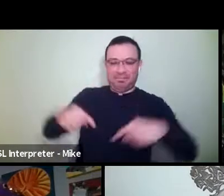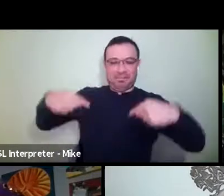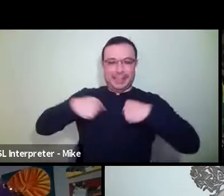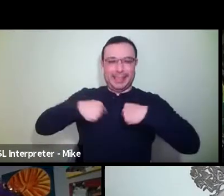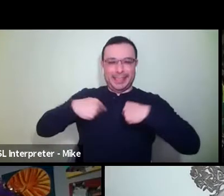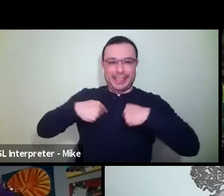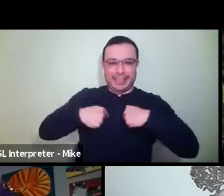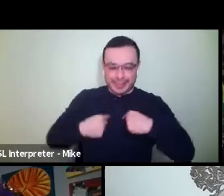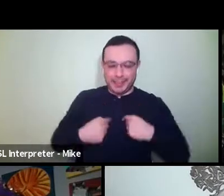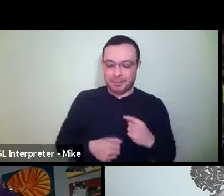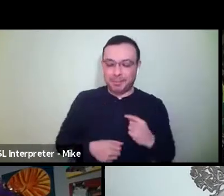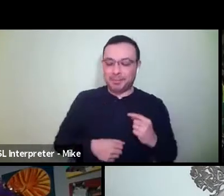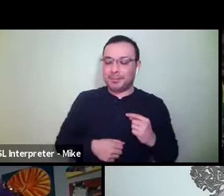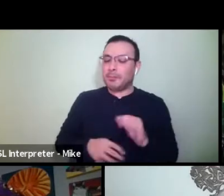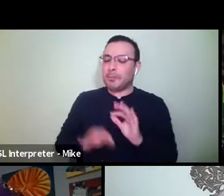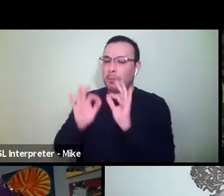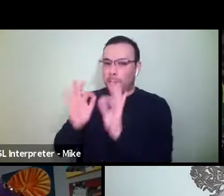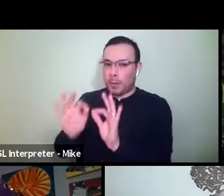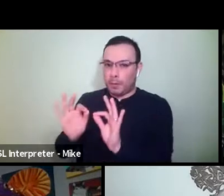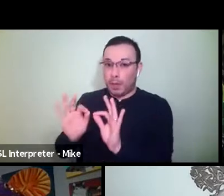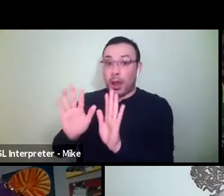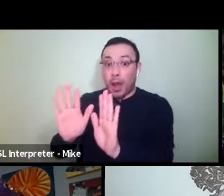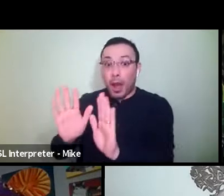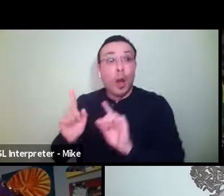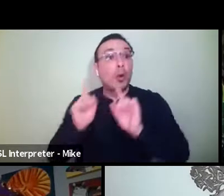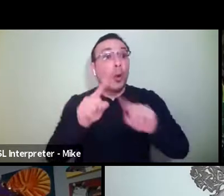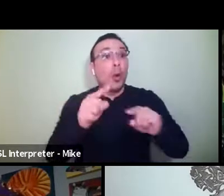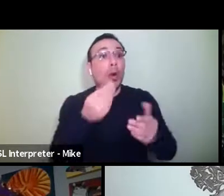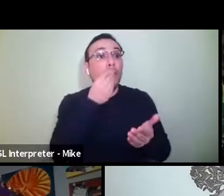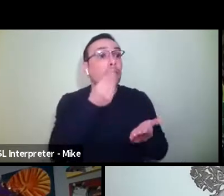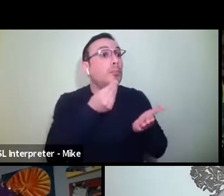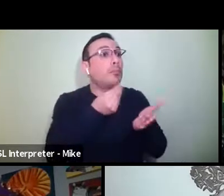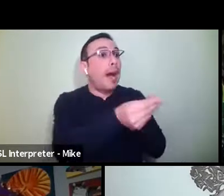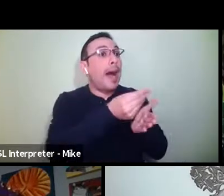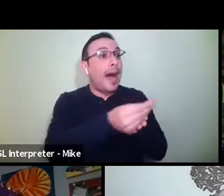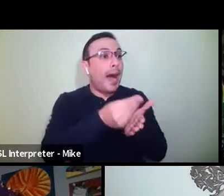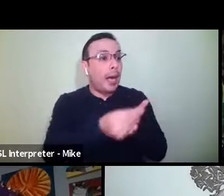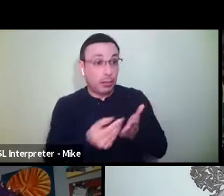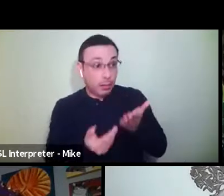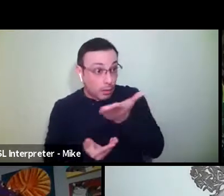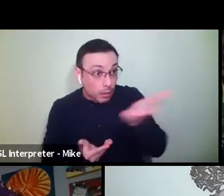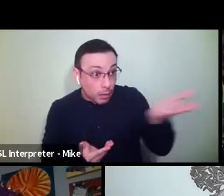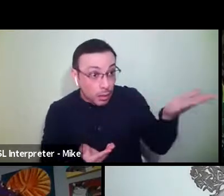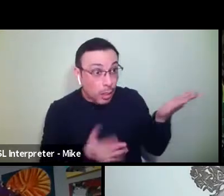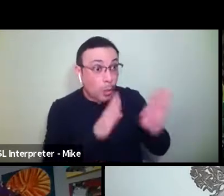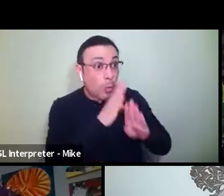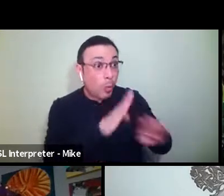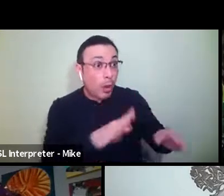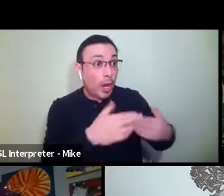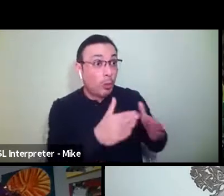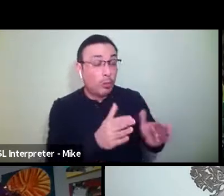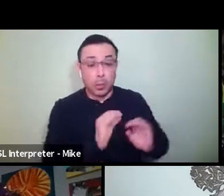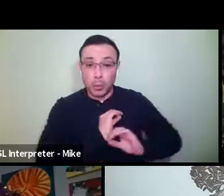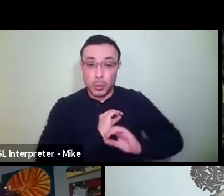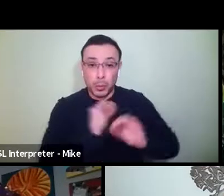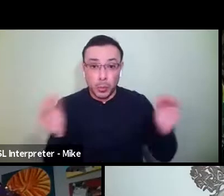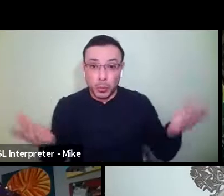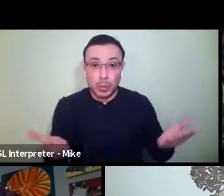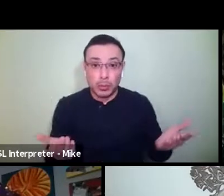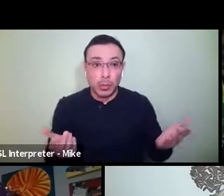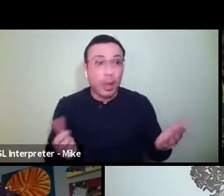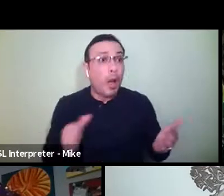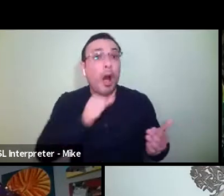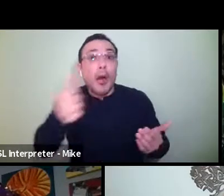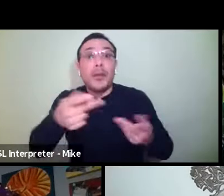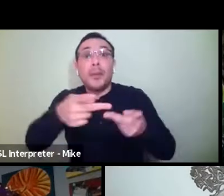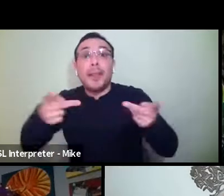store, there's no quiet room. When I go anywhere else, there's no quiet room. And so I'm still living in